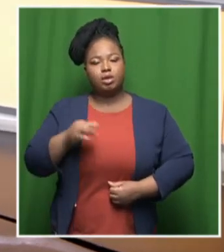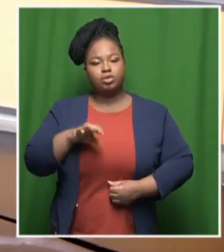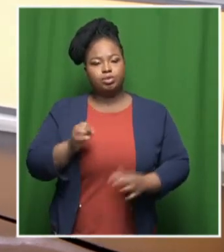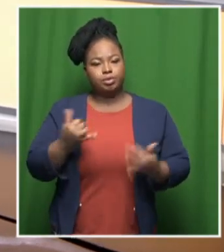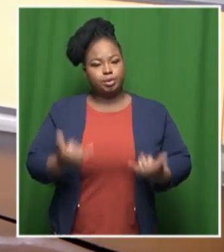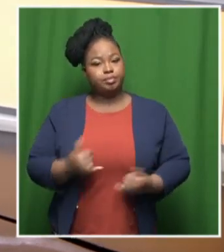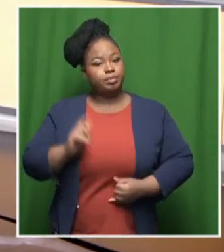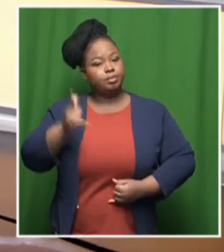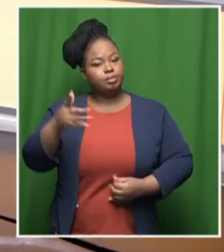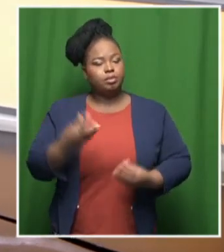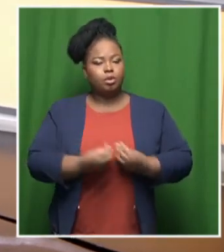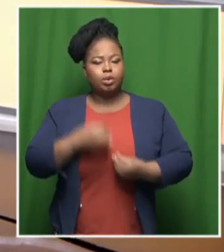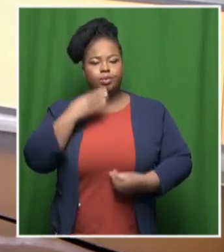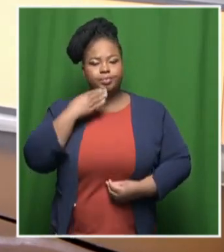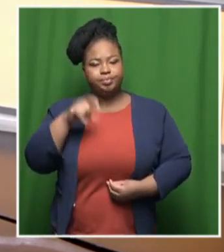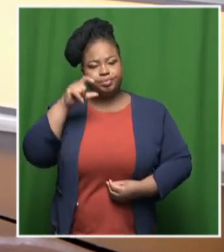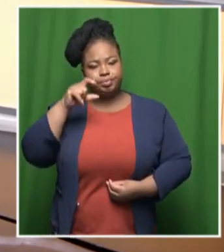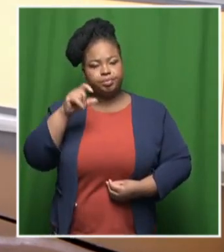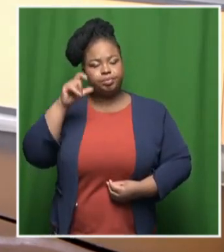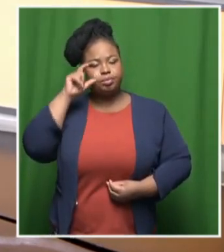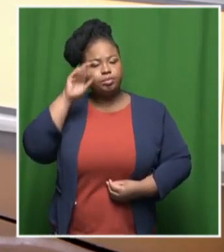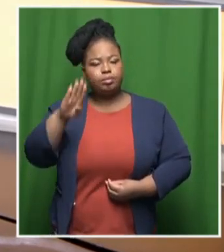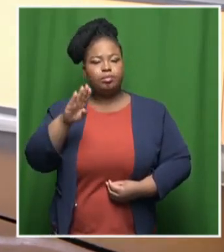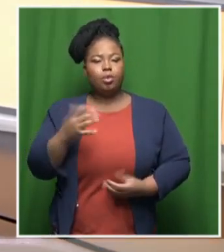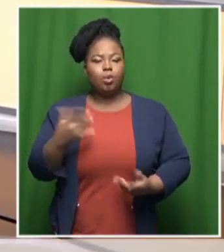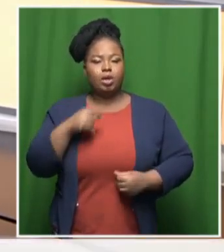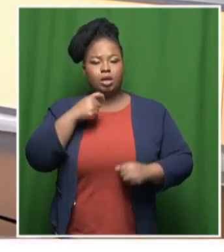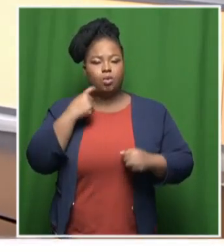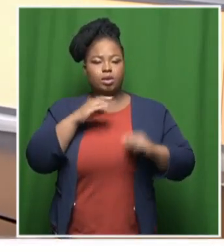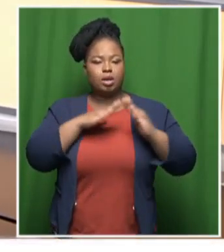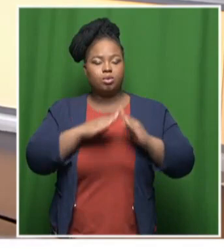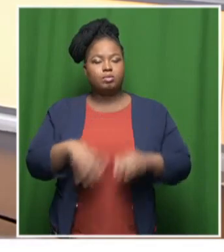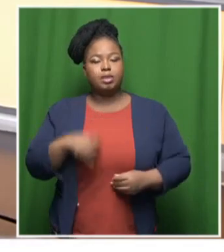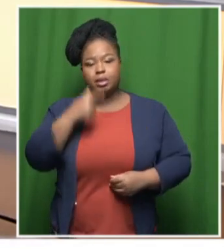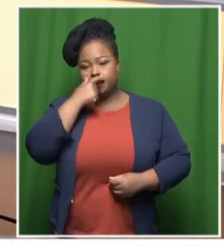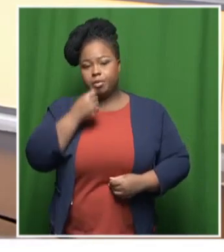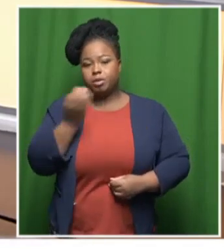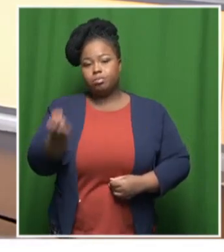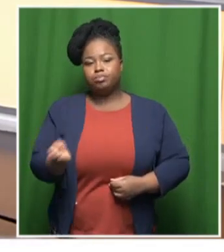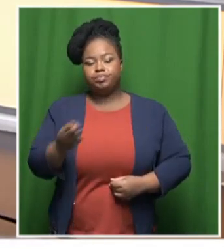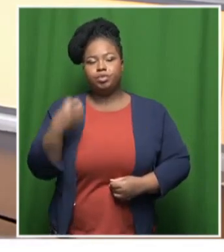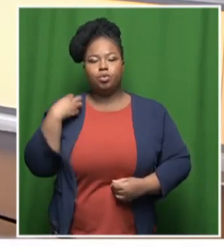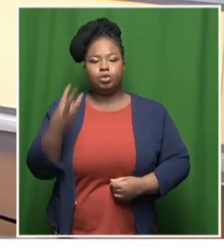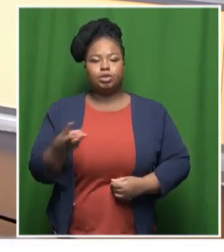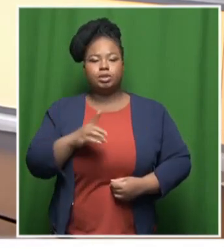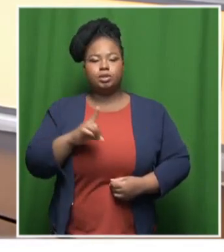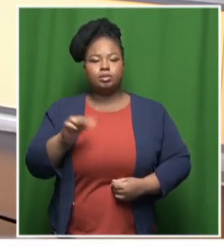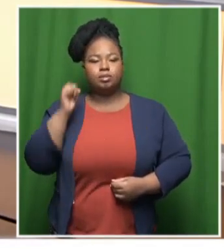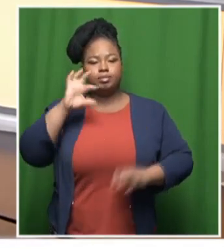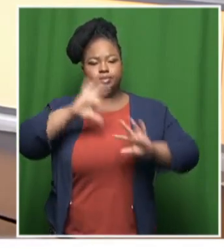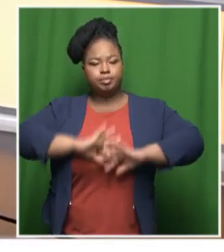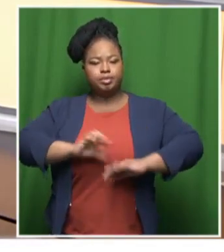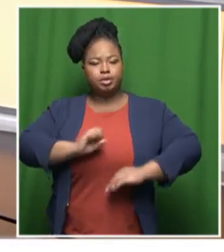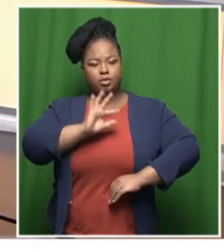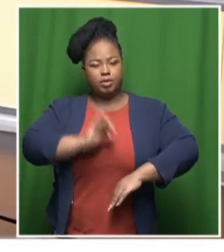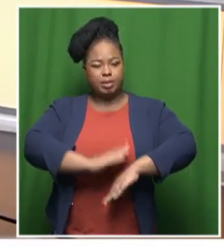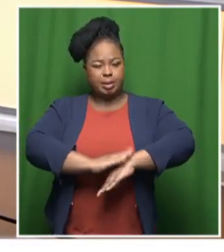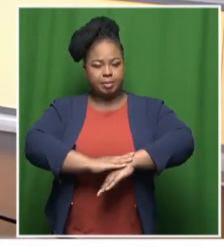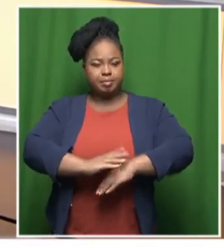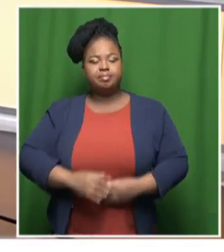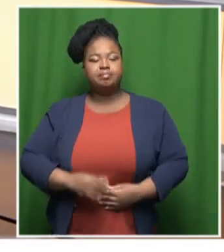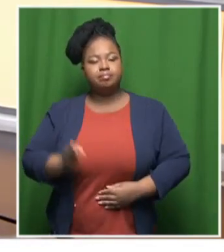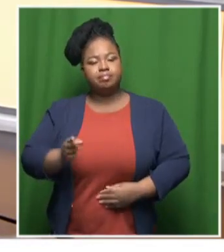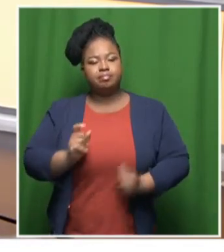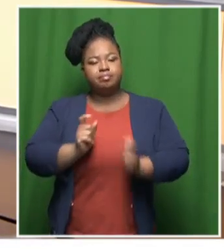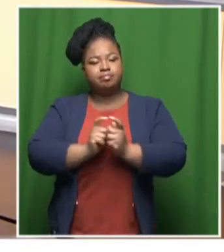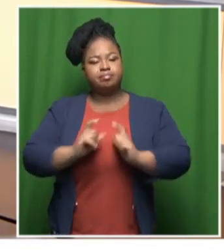and later with US President Joe Biden at the White House. Ramaphosa arrived in Washington, D.C. last night. That's South African time. He will also